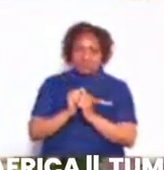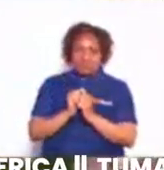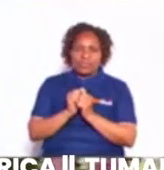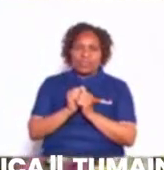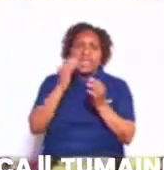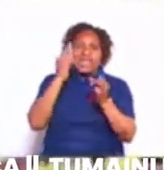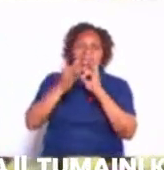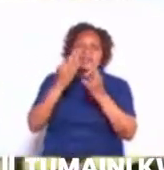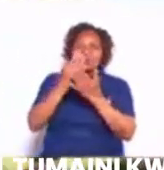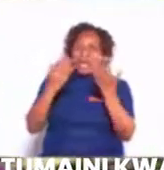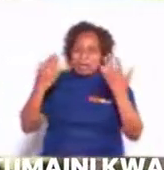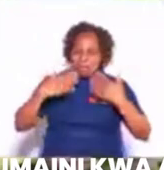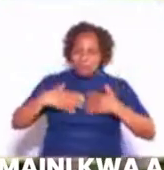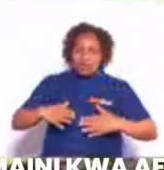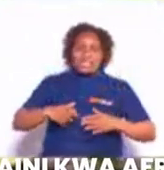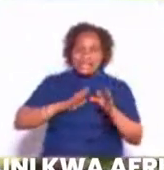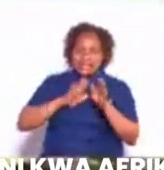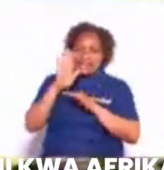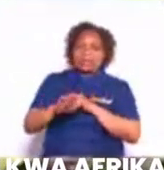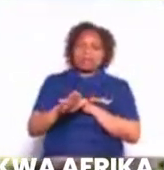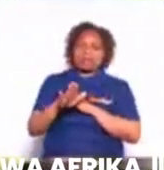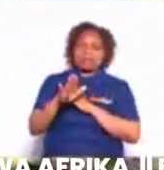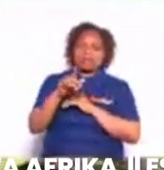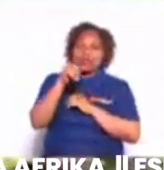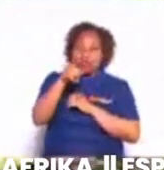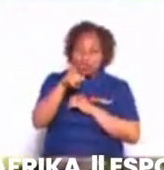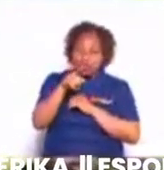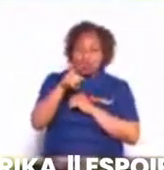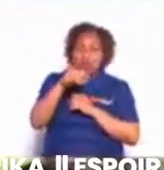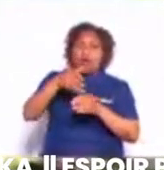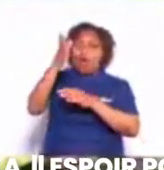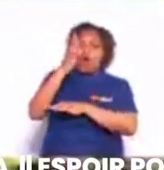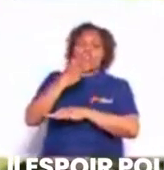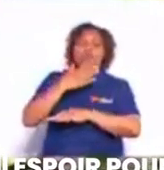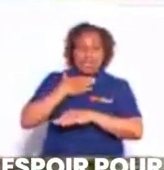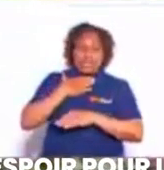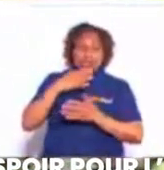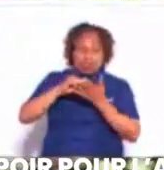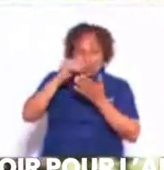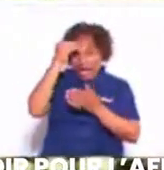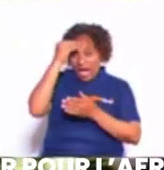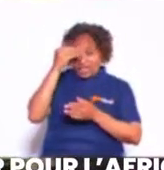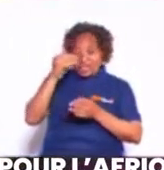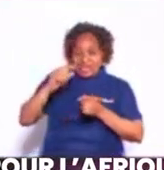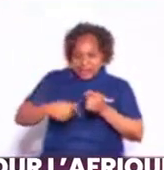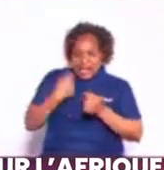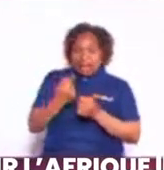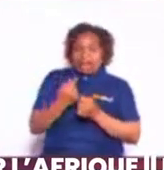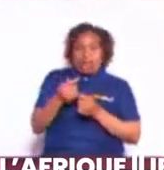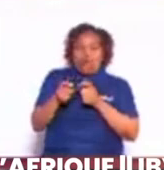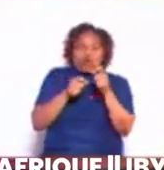If somebody steps on you, God wants you to learn self-control.